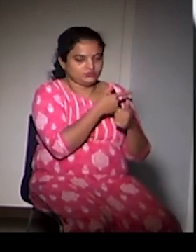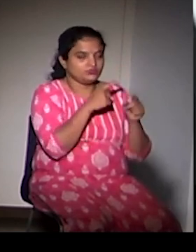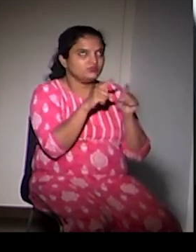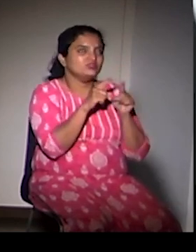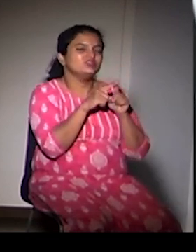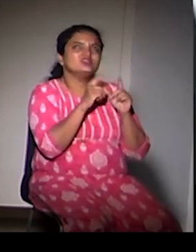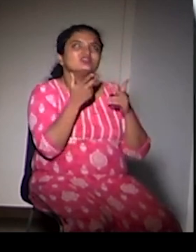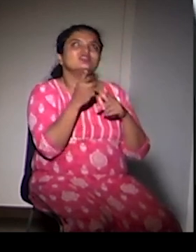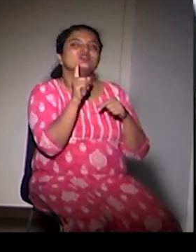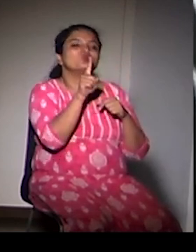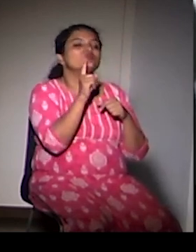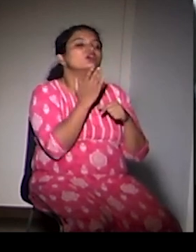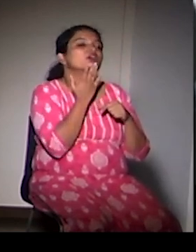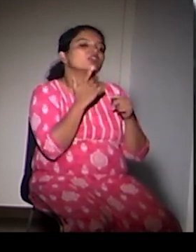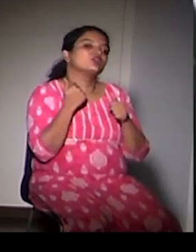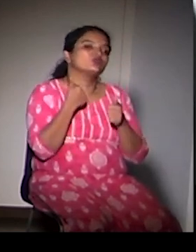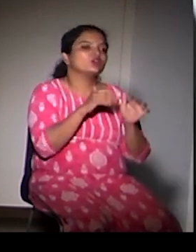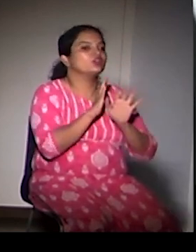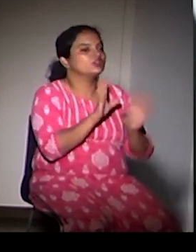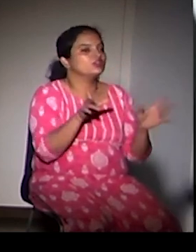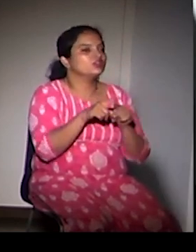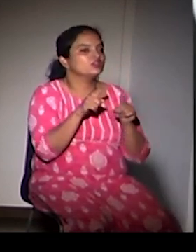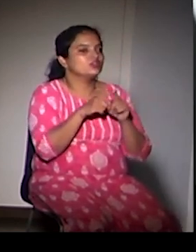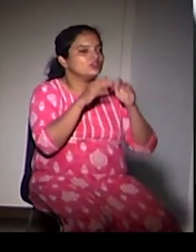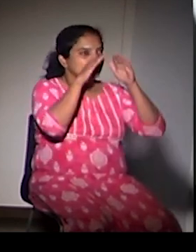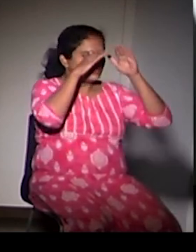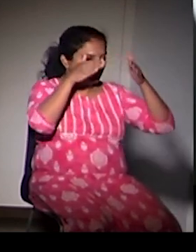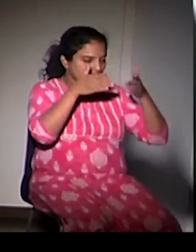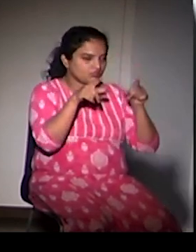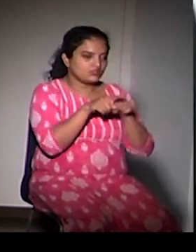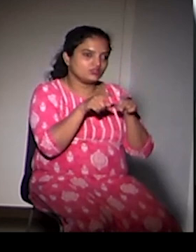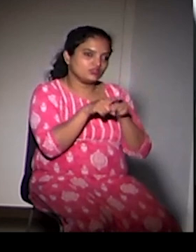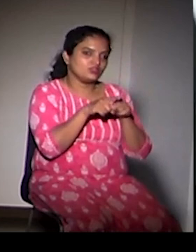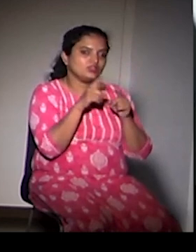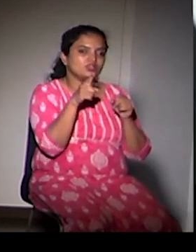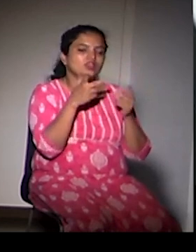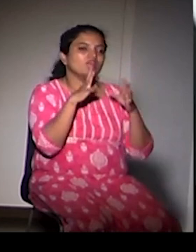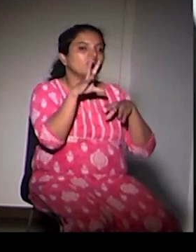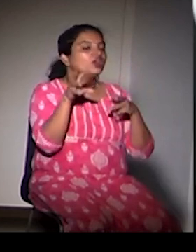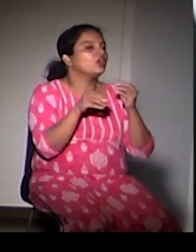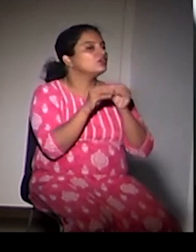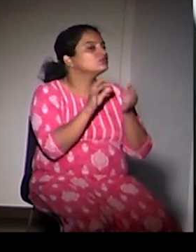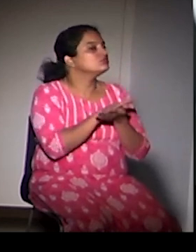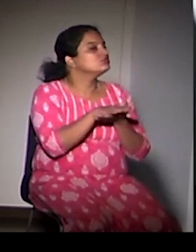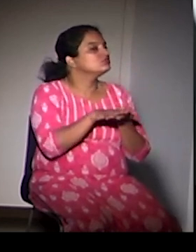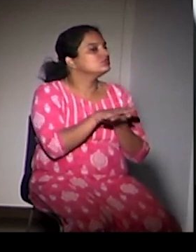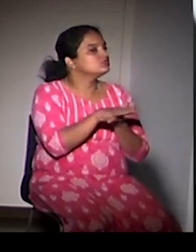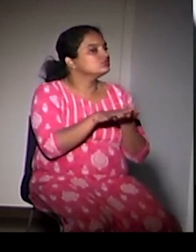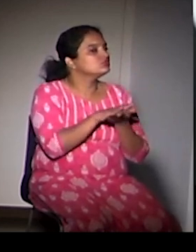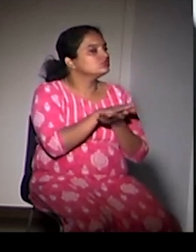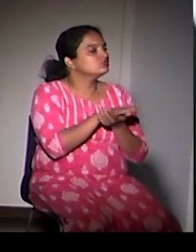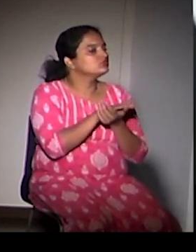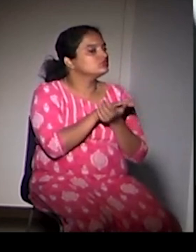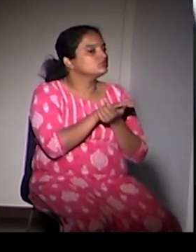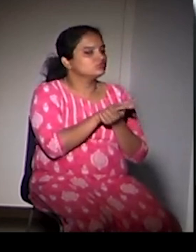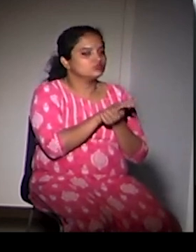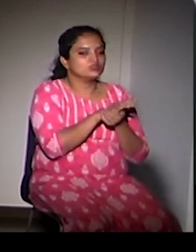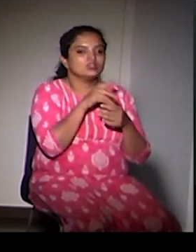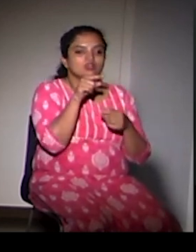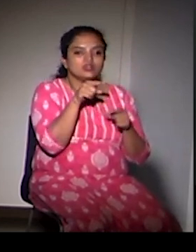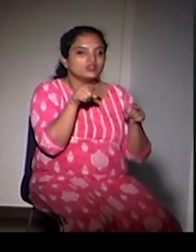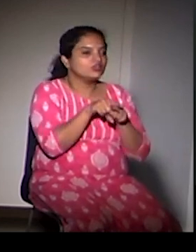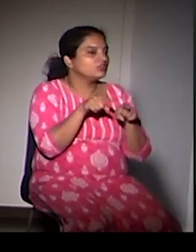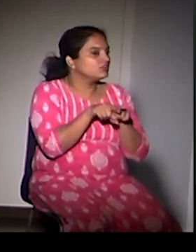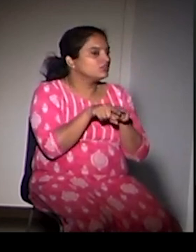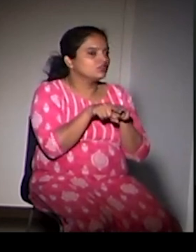usually just one colour and cut to shape, and just a sort of addition to the architecture, which is primarily in